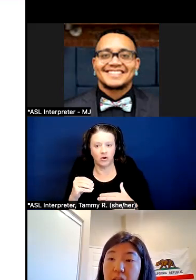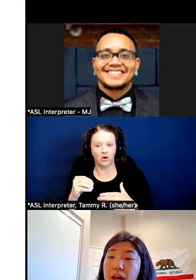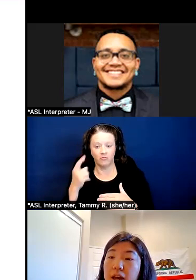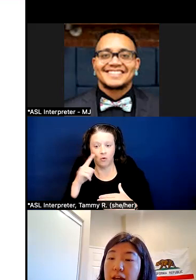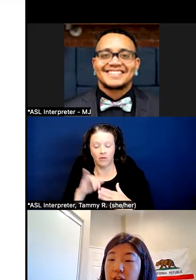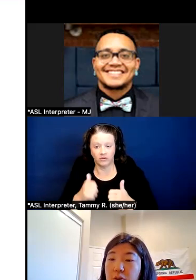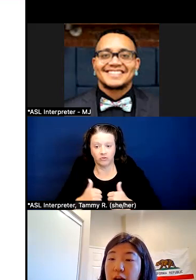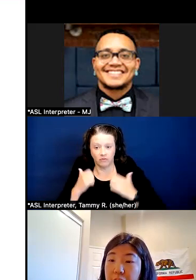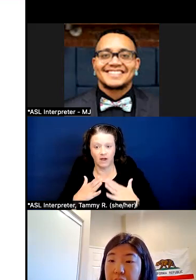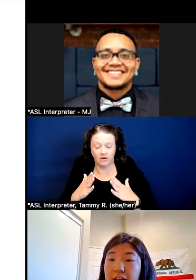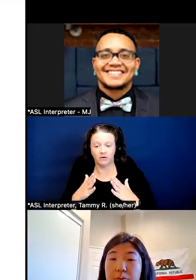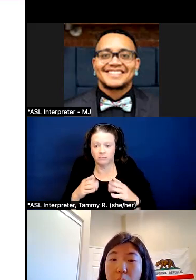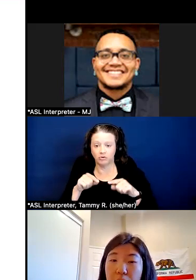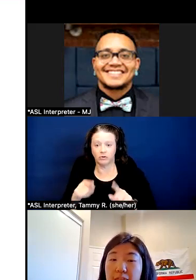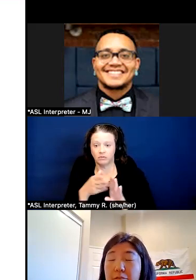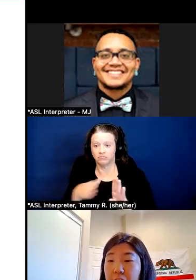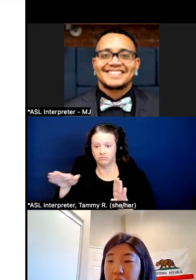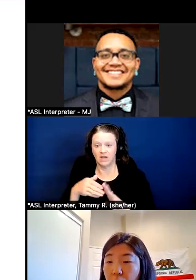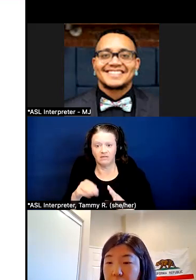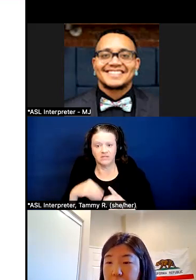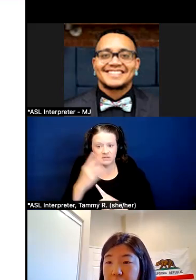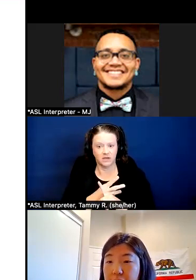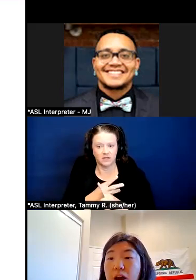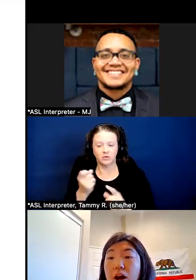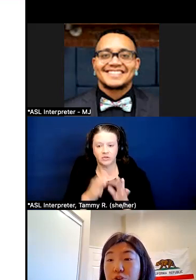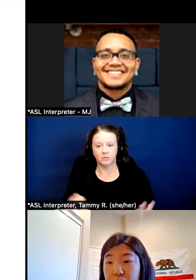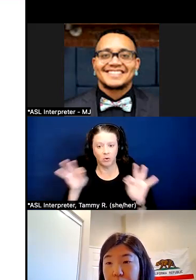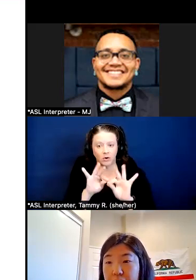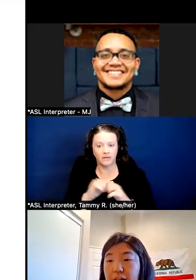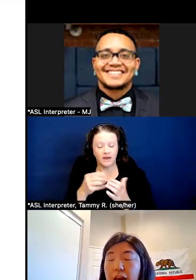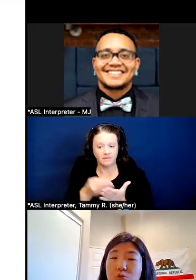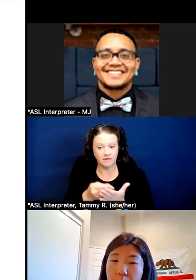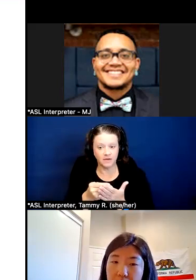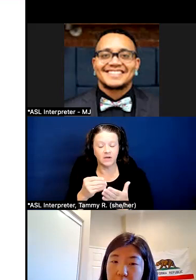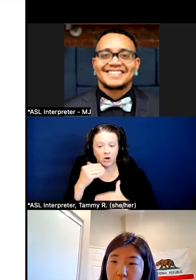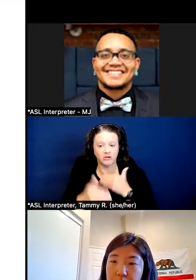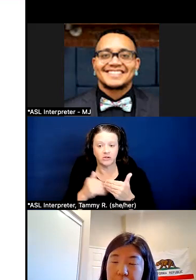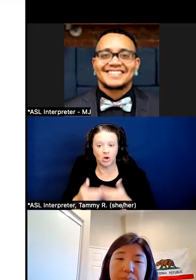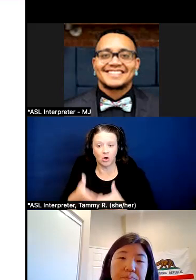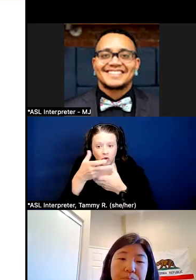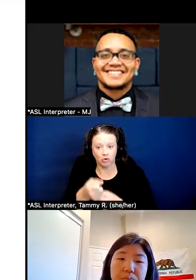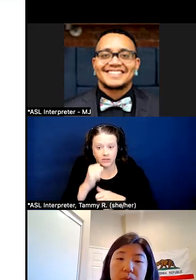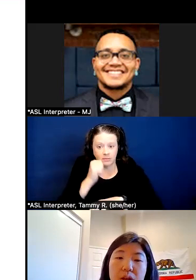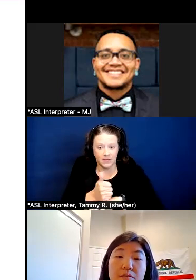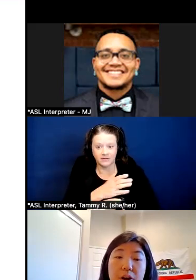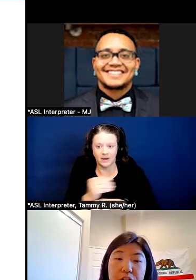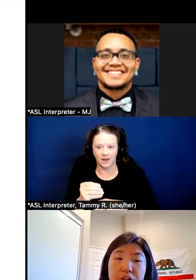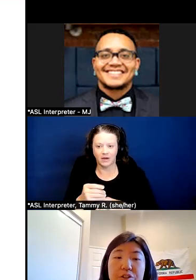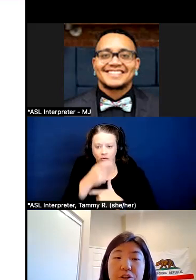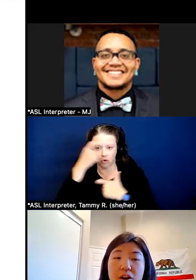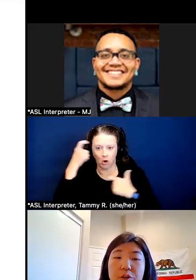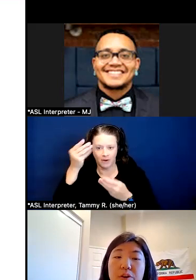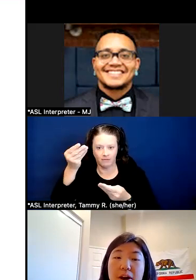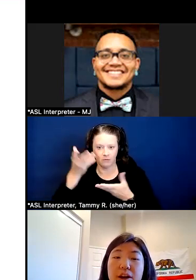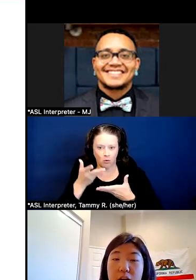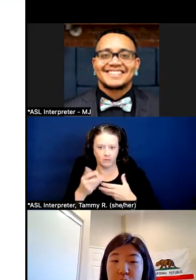months. And so again, it's important that funding processes are trust-based and trauma-informed. Funders